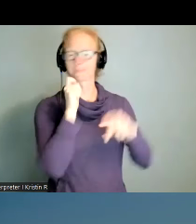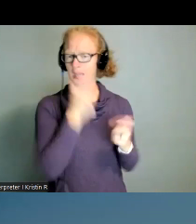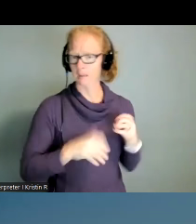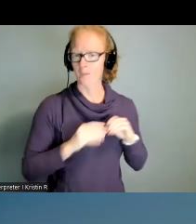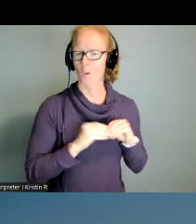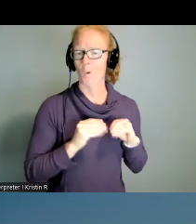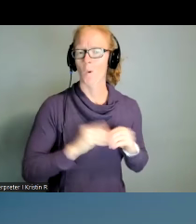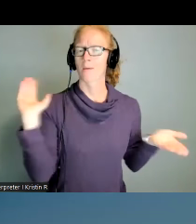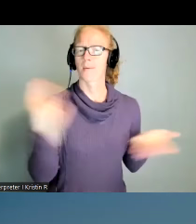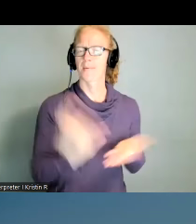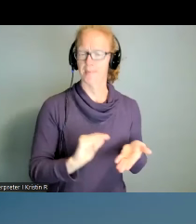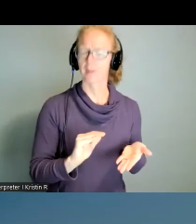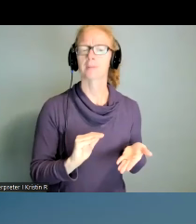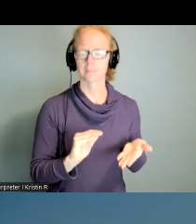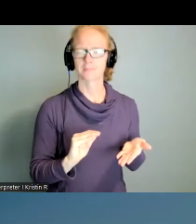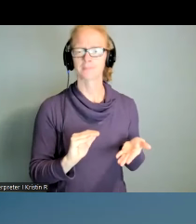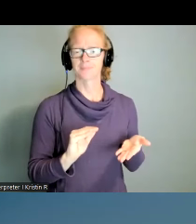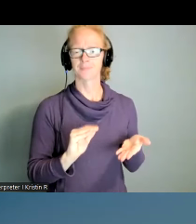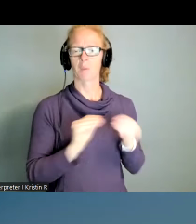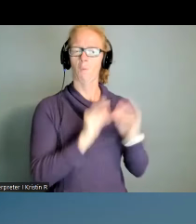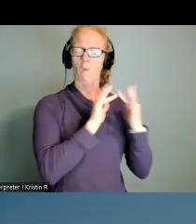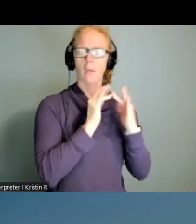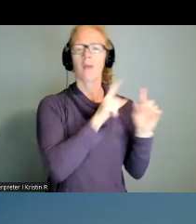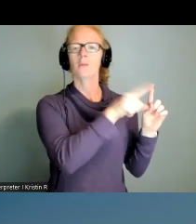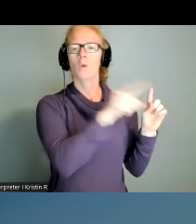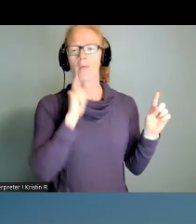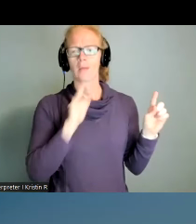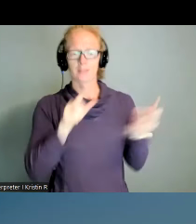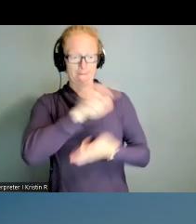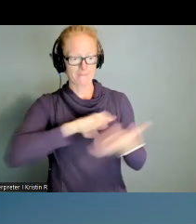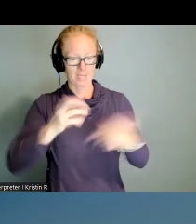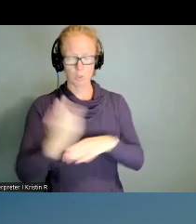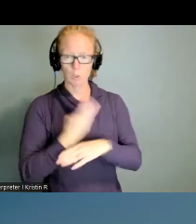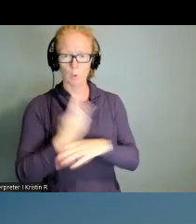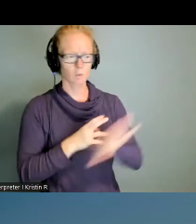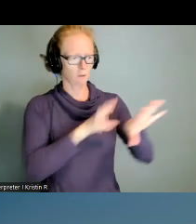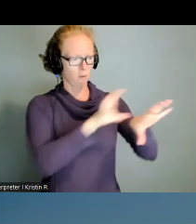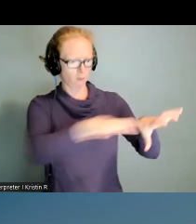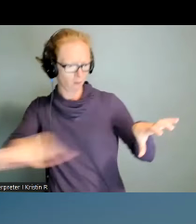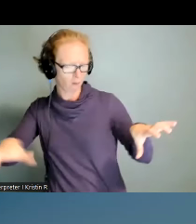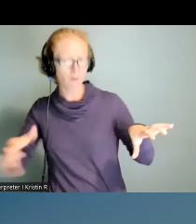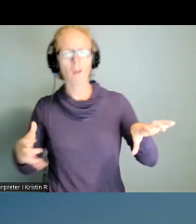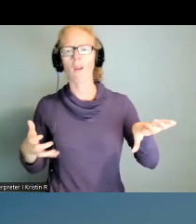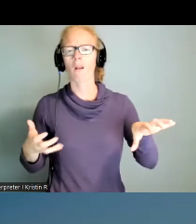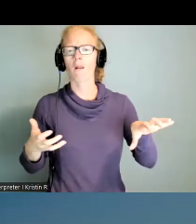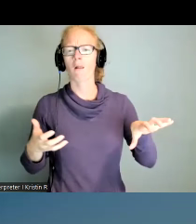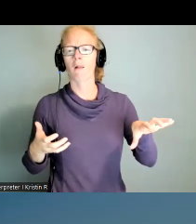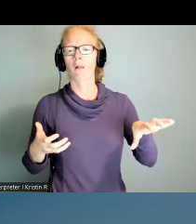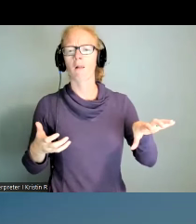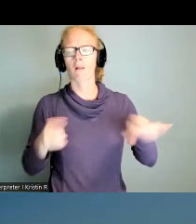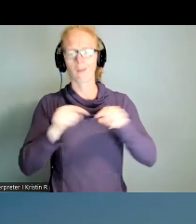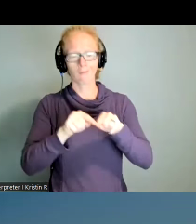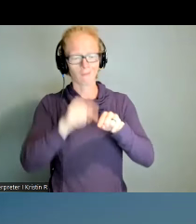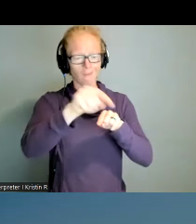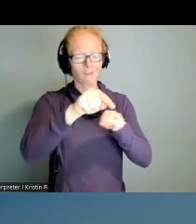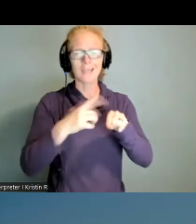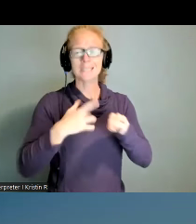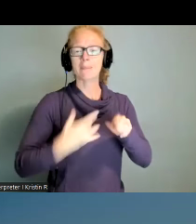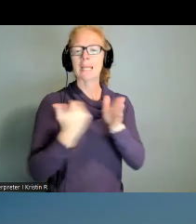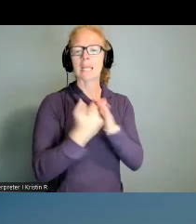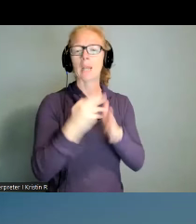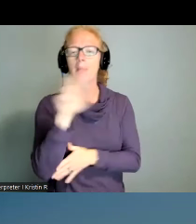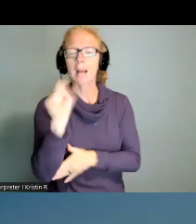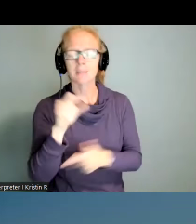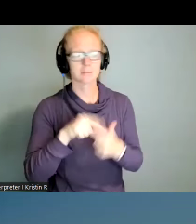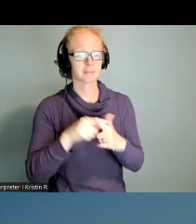retail commercial sites to residential and mixed-use development. Retail commercial sites are sometimes located adjacent to transit, are